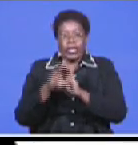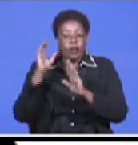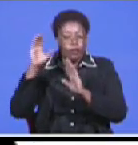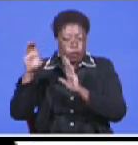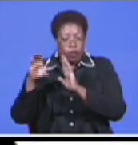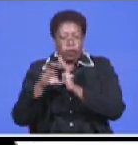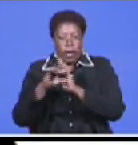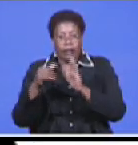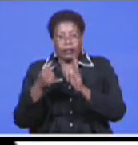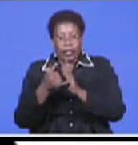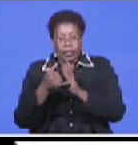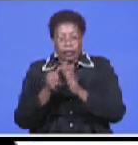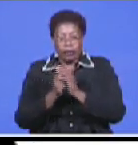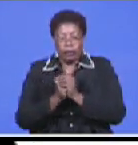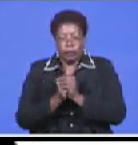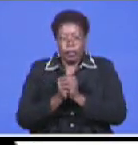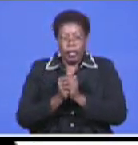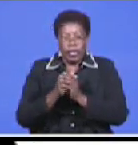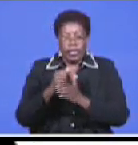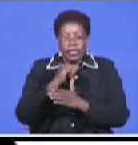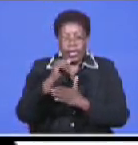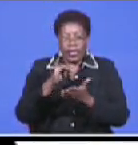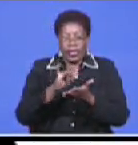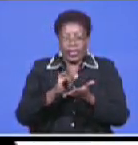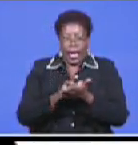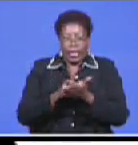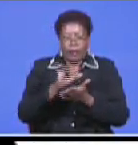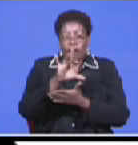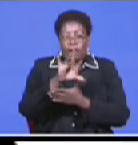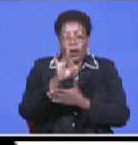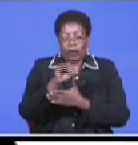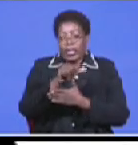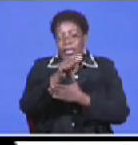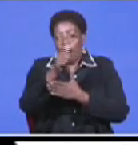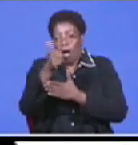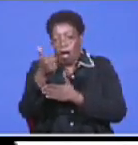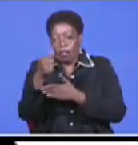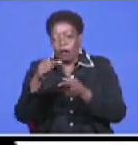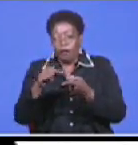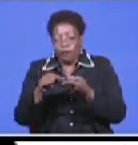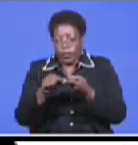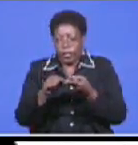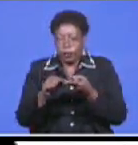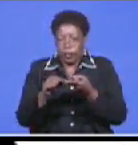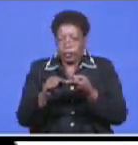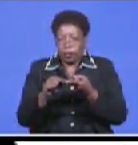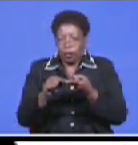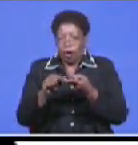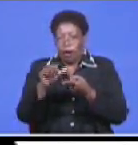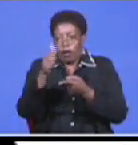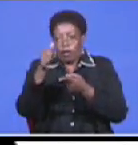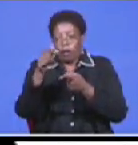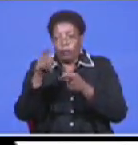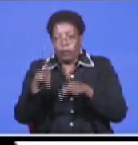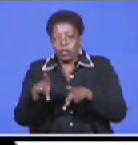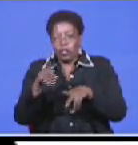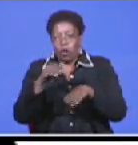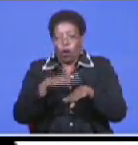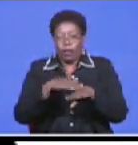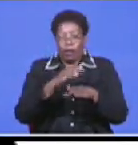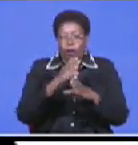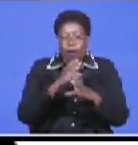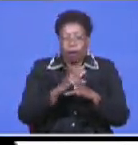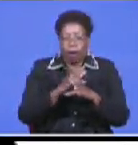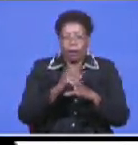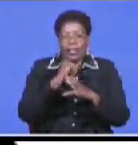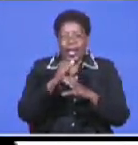asked the detective if he found any fingerprints for defendant Peter Roll on the vehicle. However, that line of questioning did not sit well